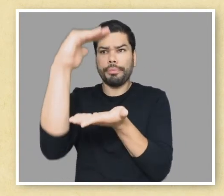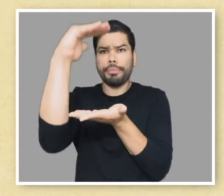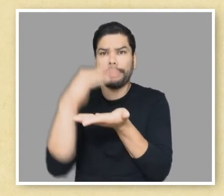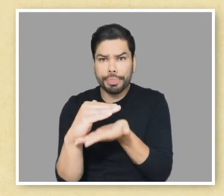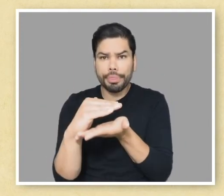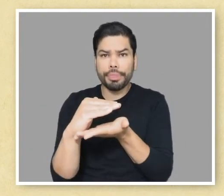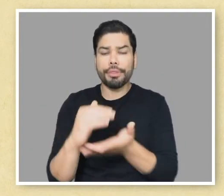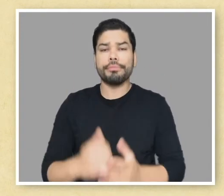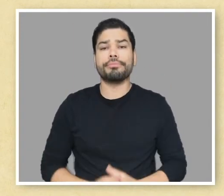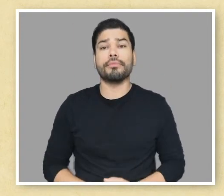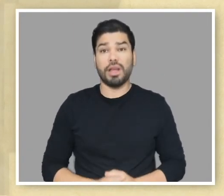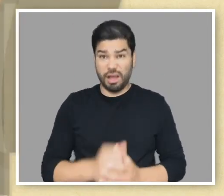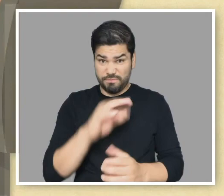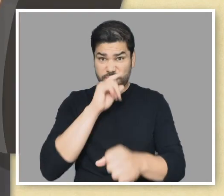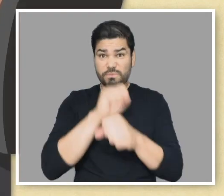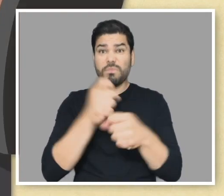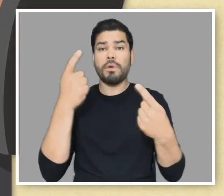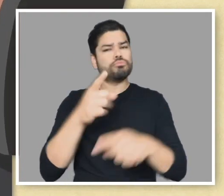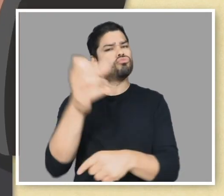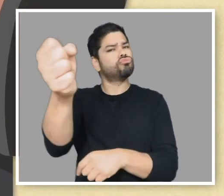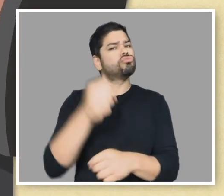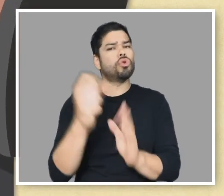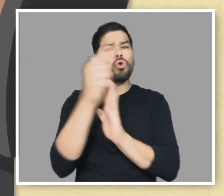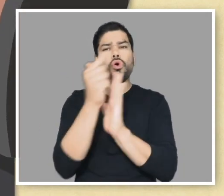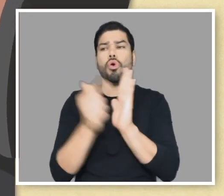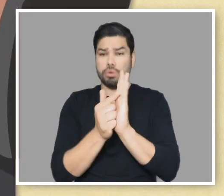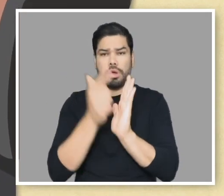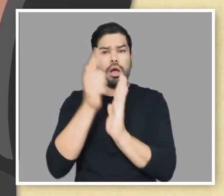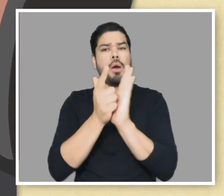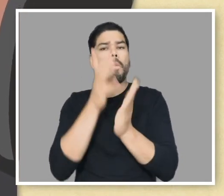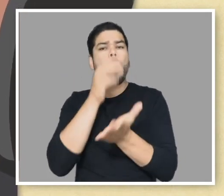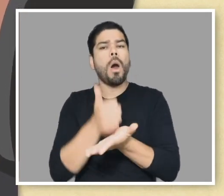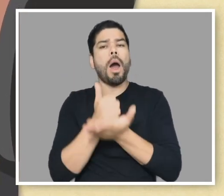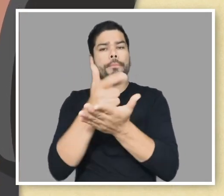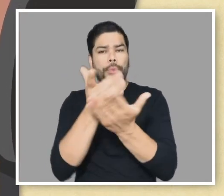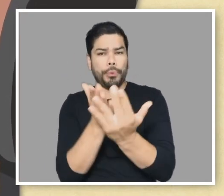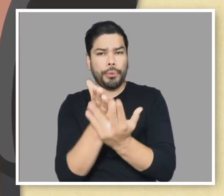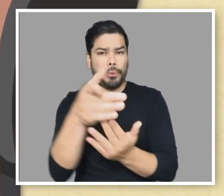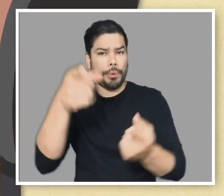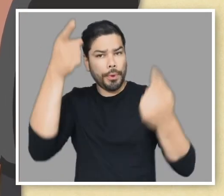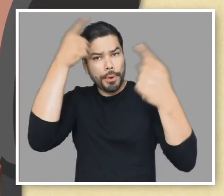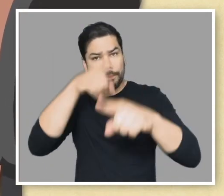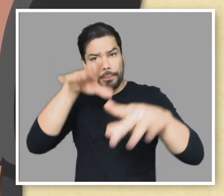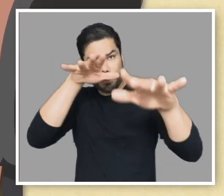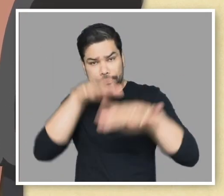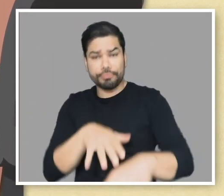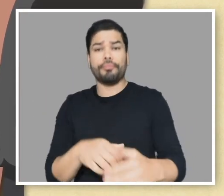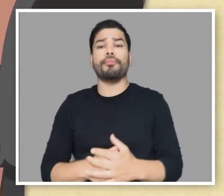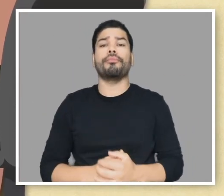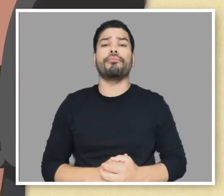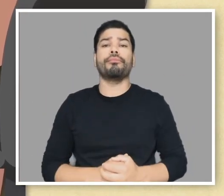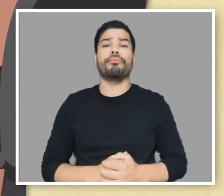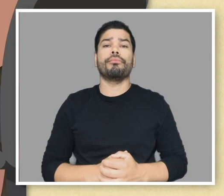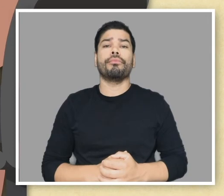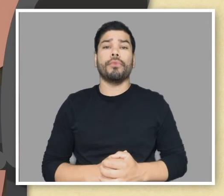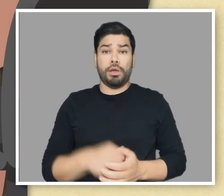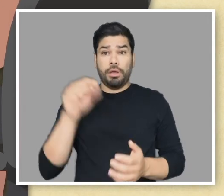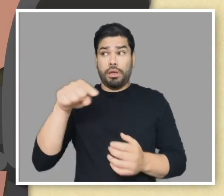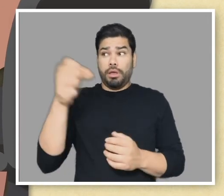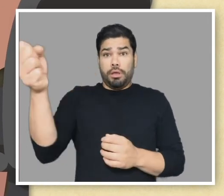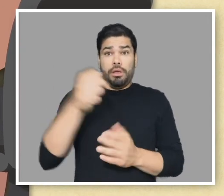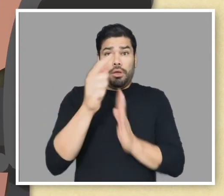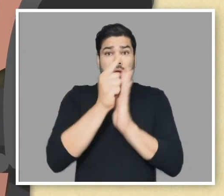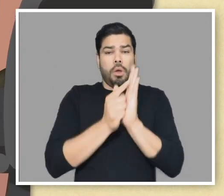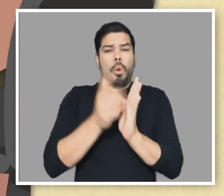rights. If possible, retain an attorney to help you through the negotiation settlement process. Having an attorney explain